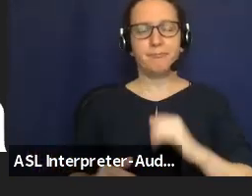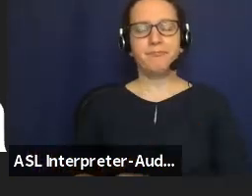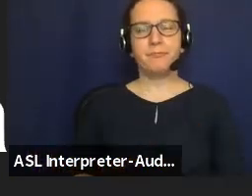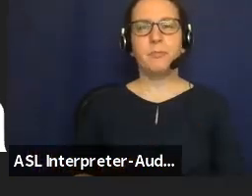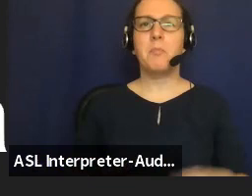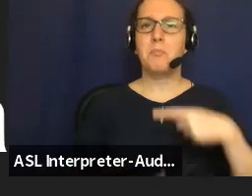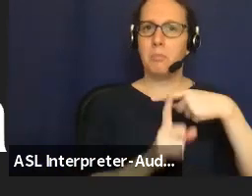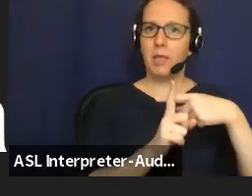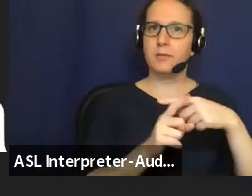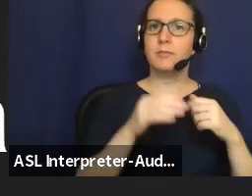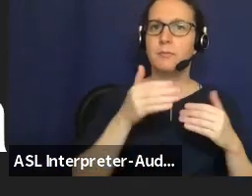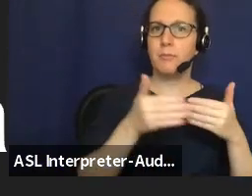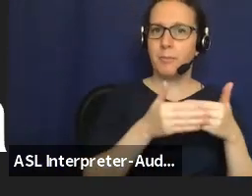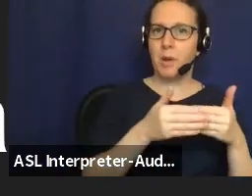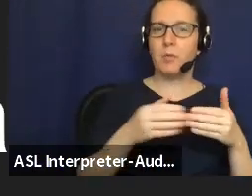Next slide.